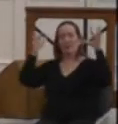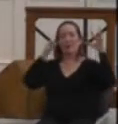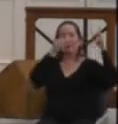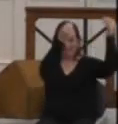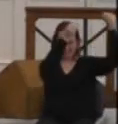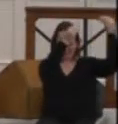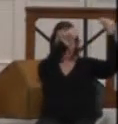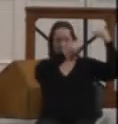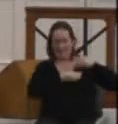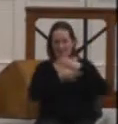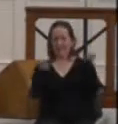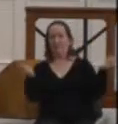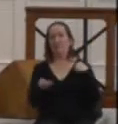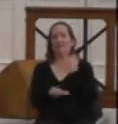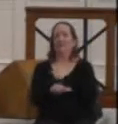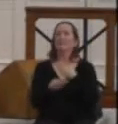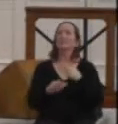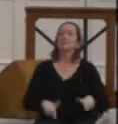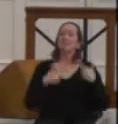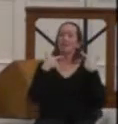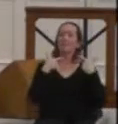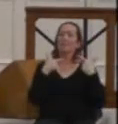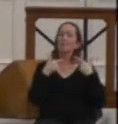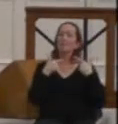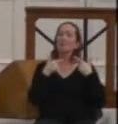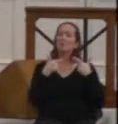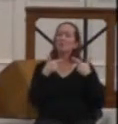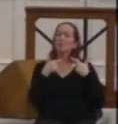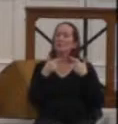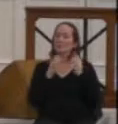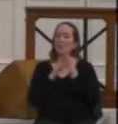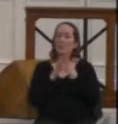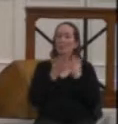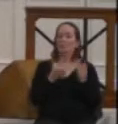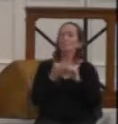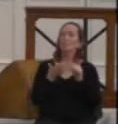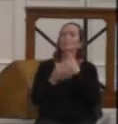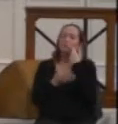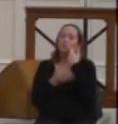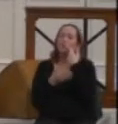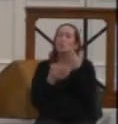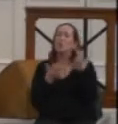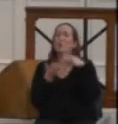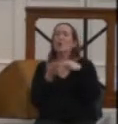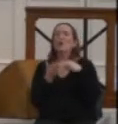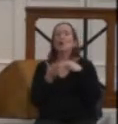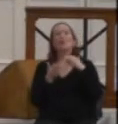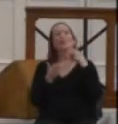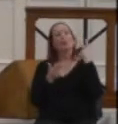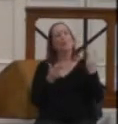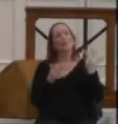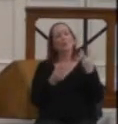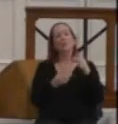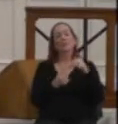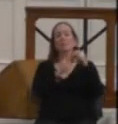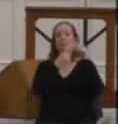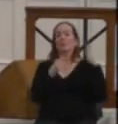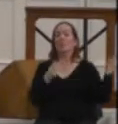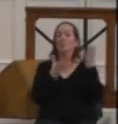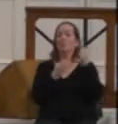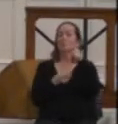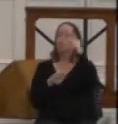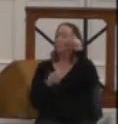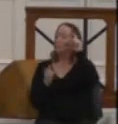I think in this passage that we just read, there are three specific things I want you to recognize about the life that God has given